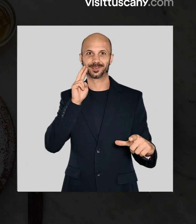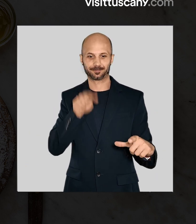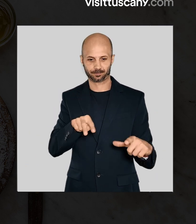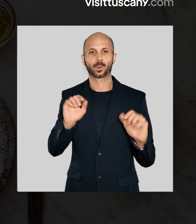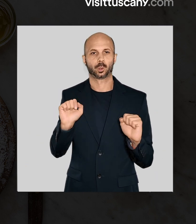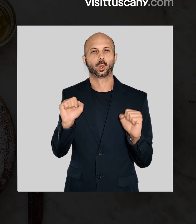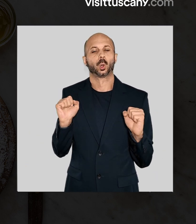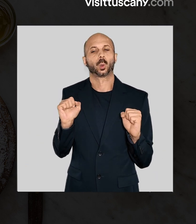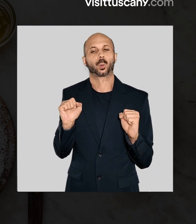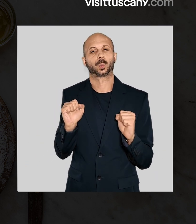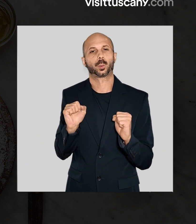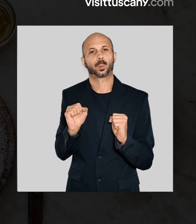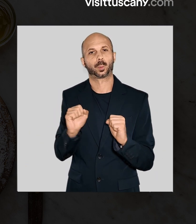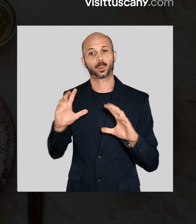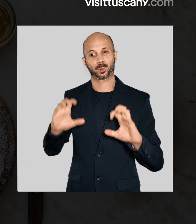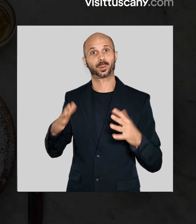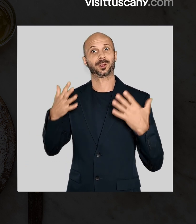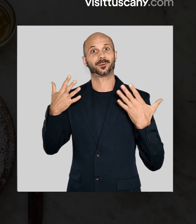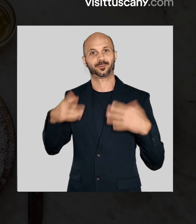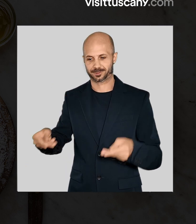Remove the Panforte from the oven.